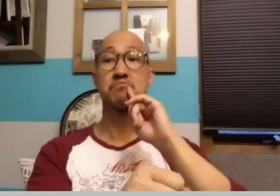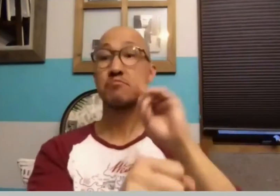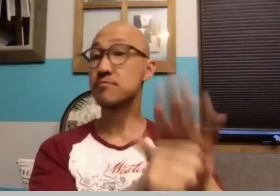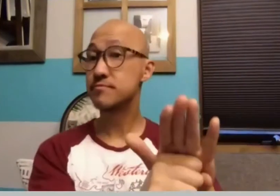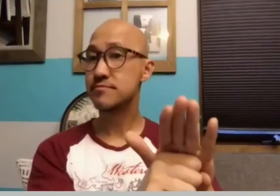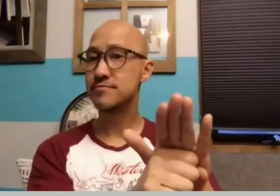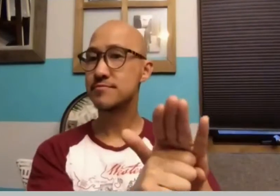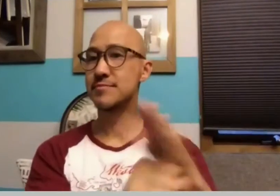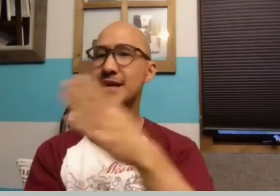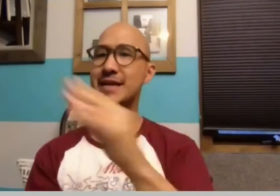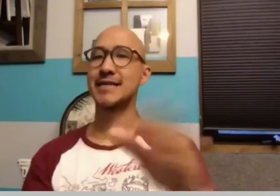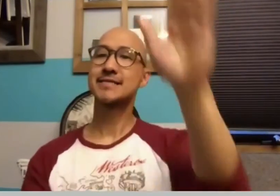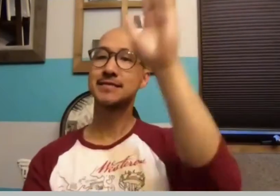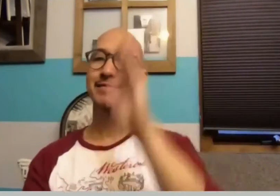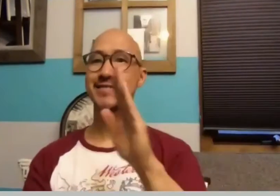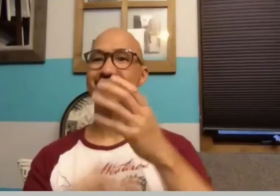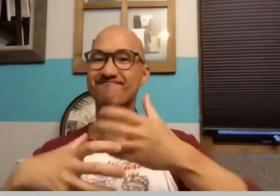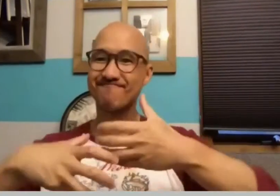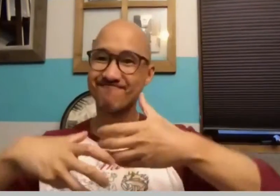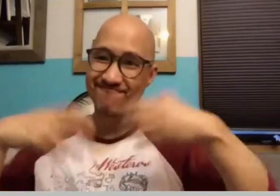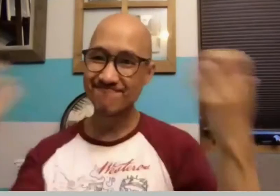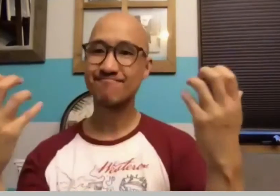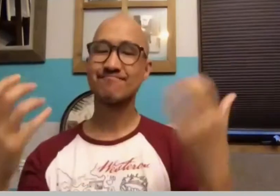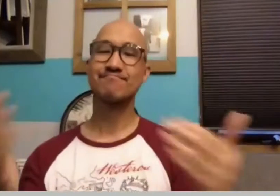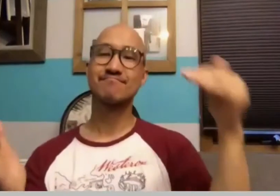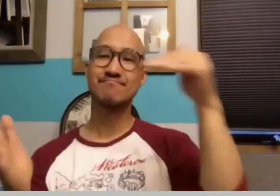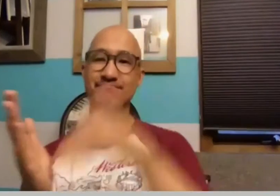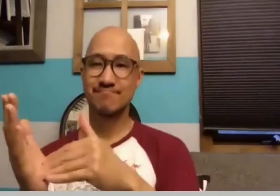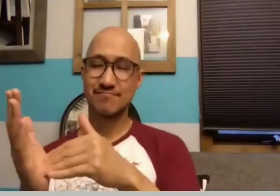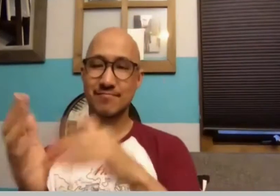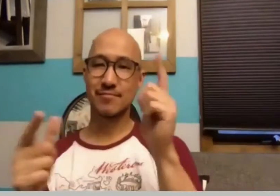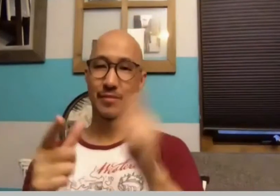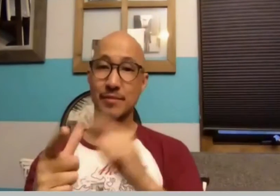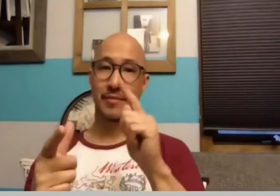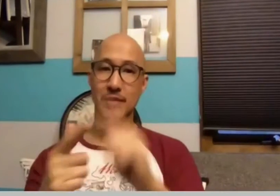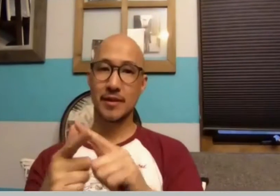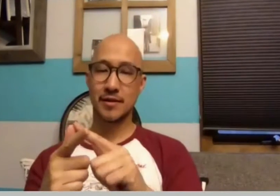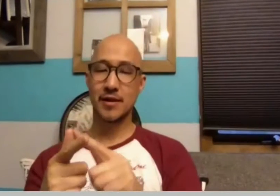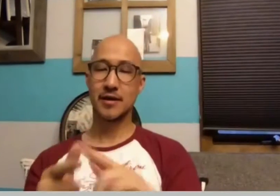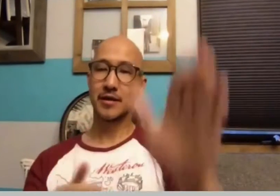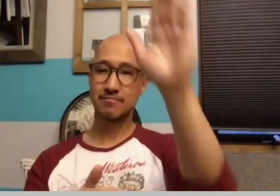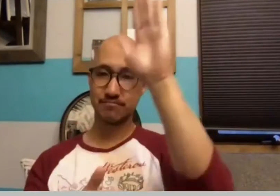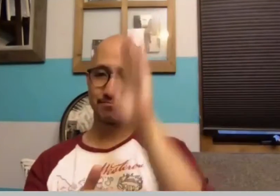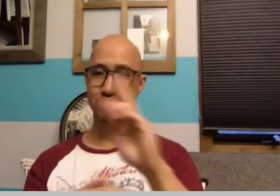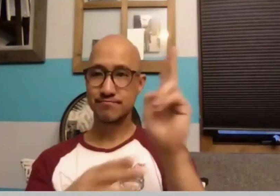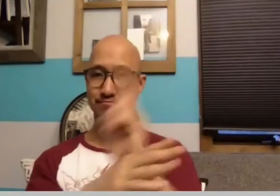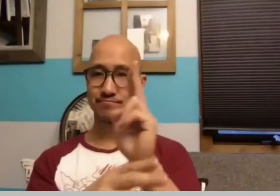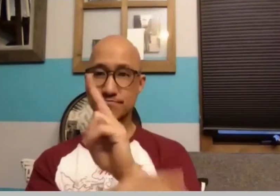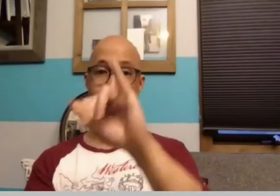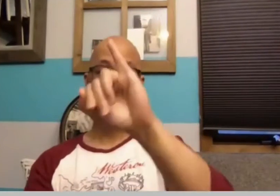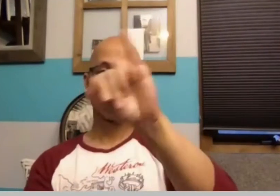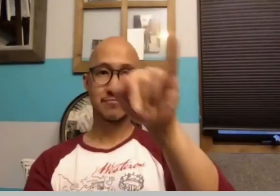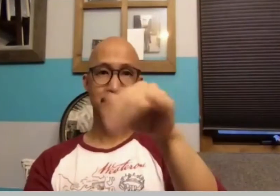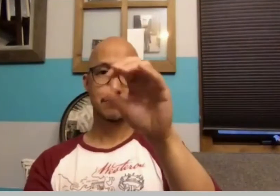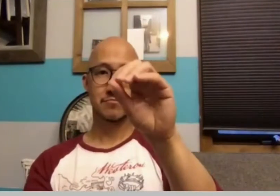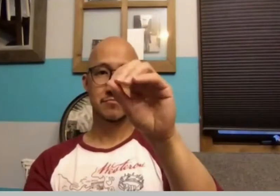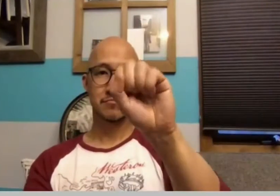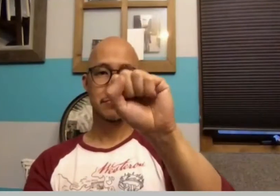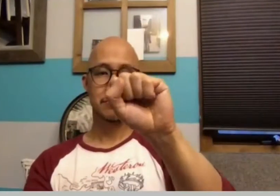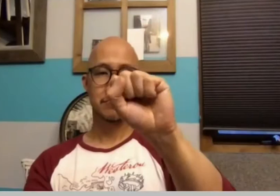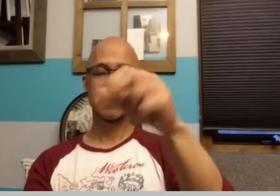And, ultimately, we know Joshua leads a second generation who does conquer the promised land, but they fall a little short. They